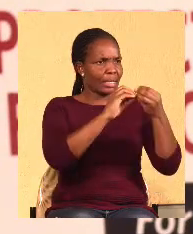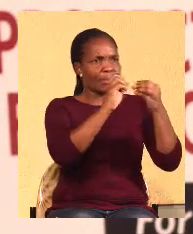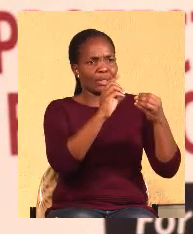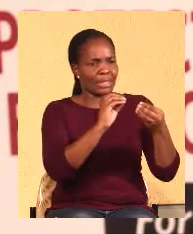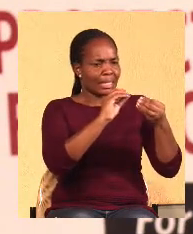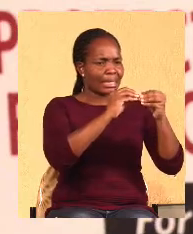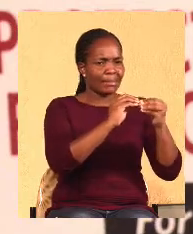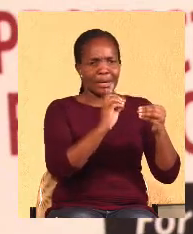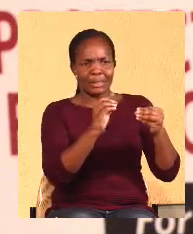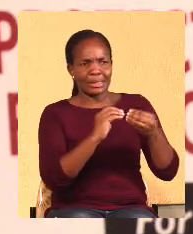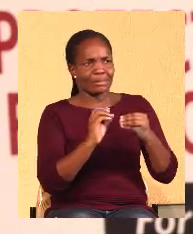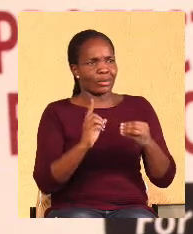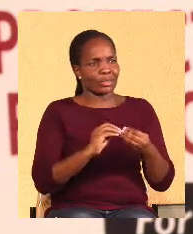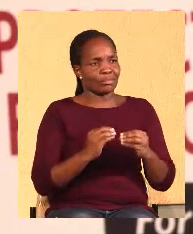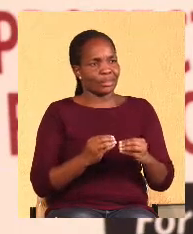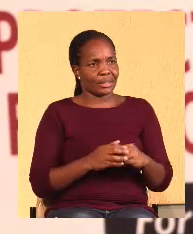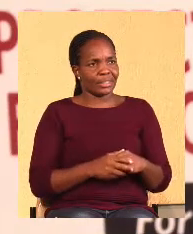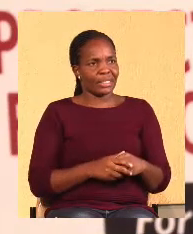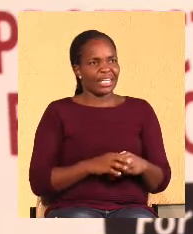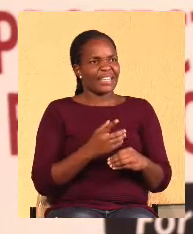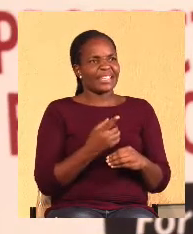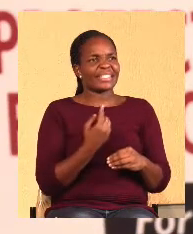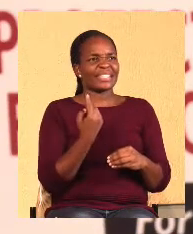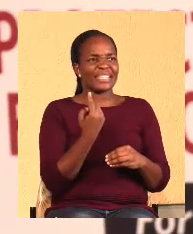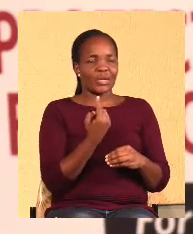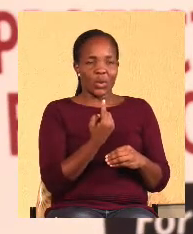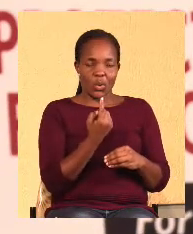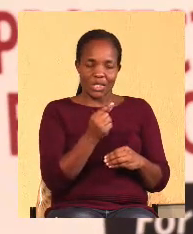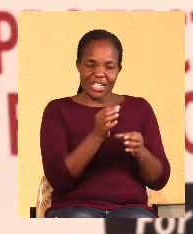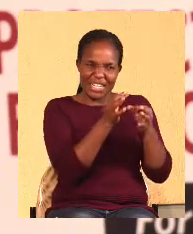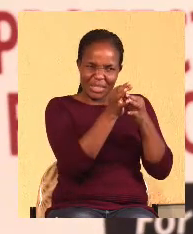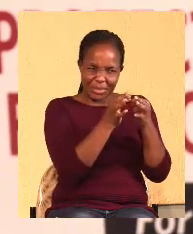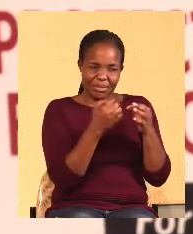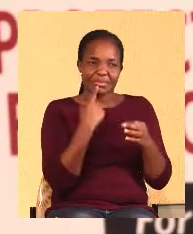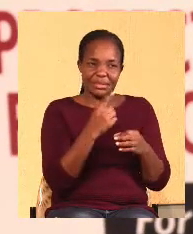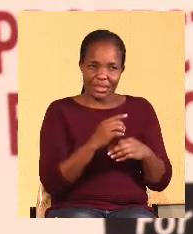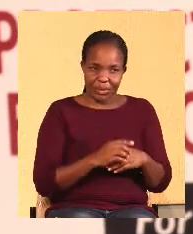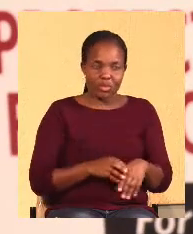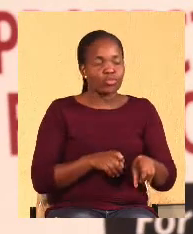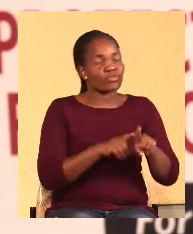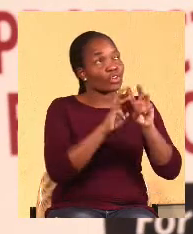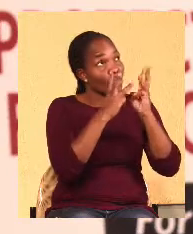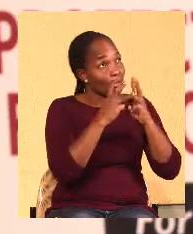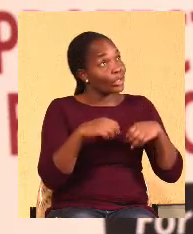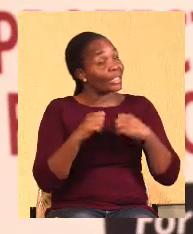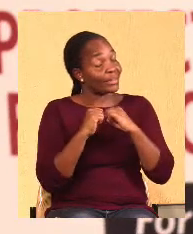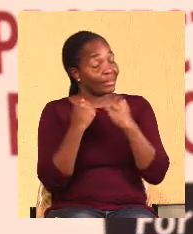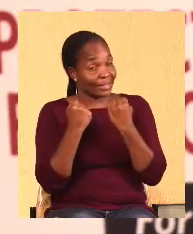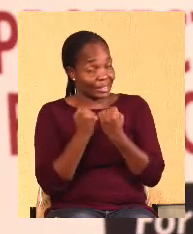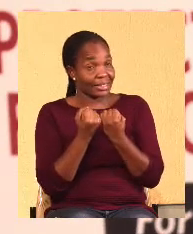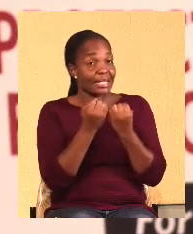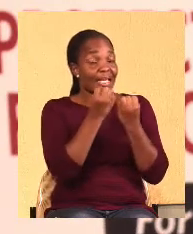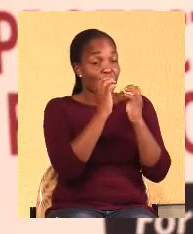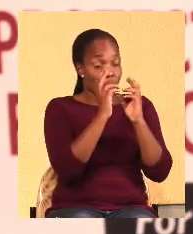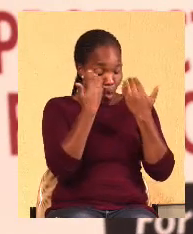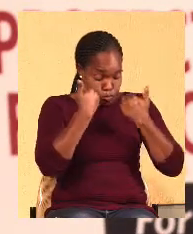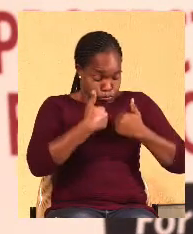This is just because of the mere definition which I have given. As we know, when the